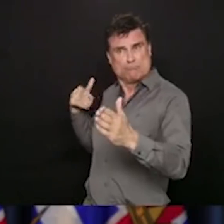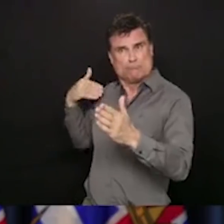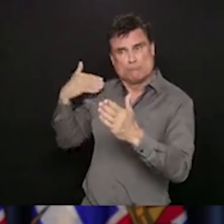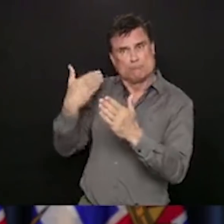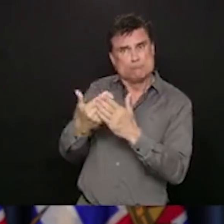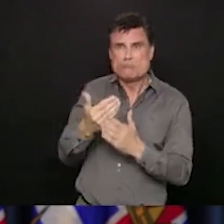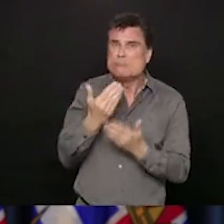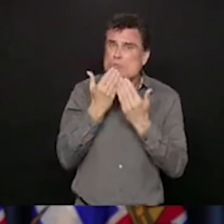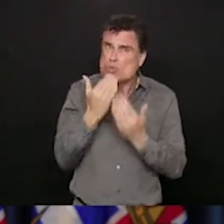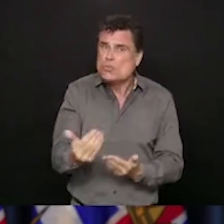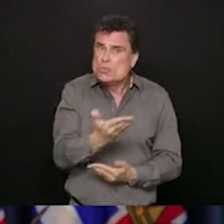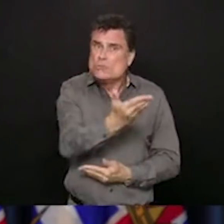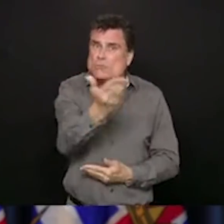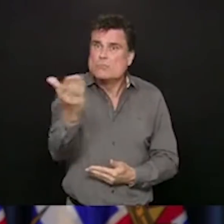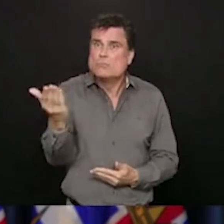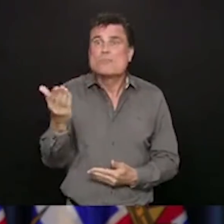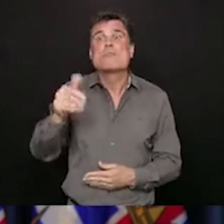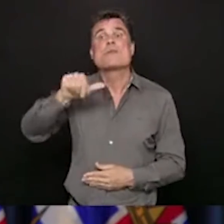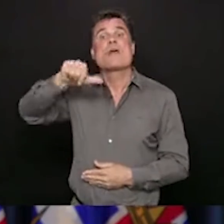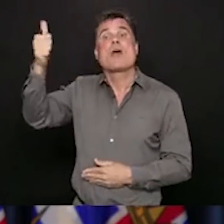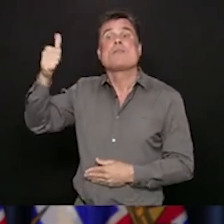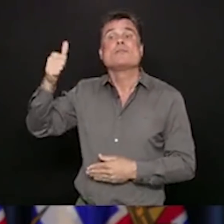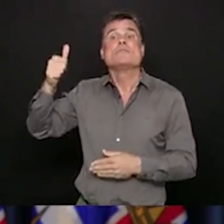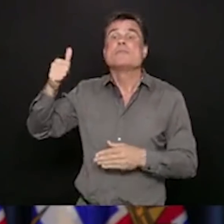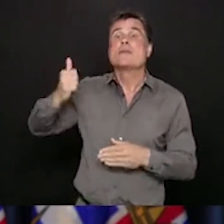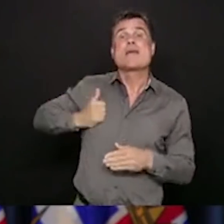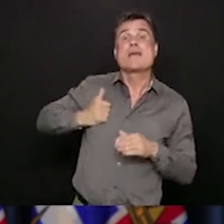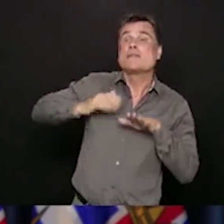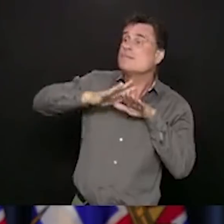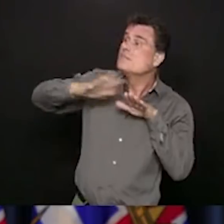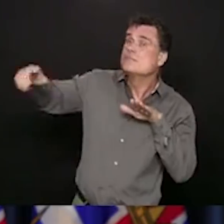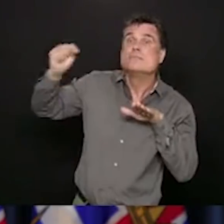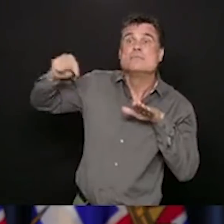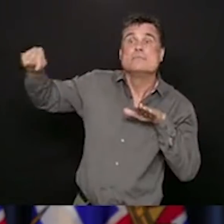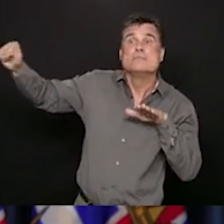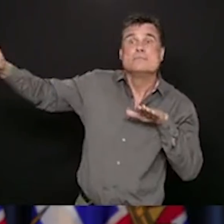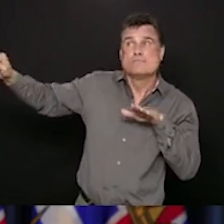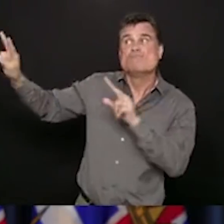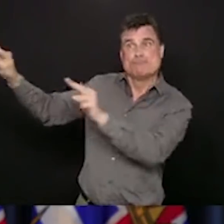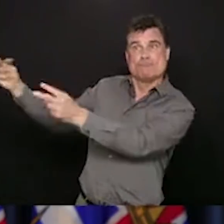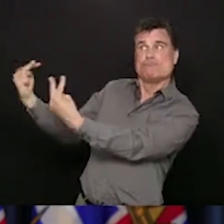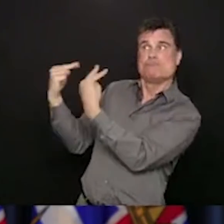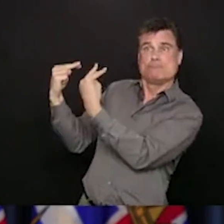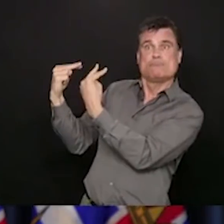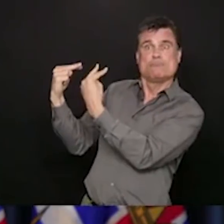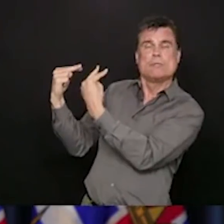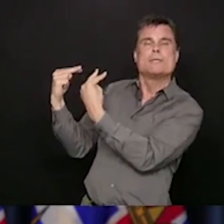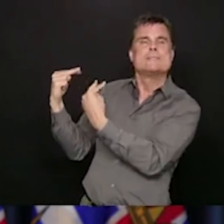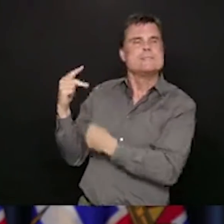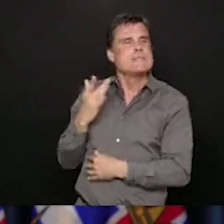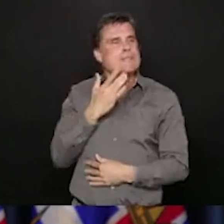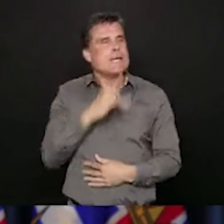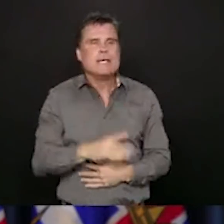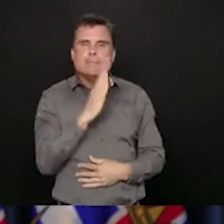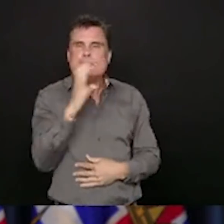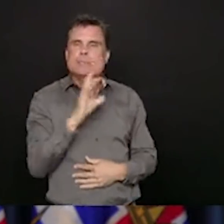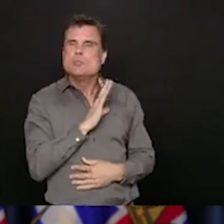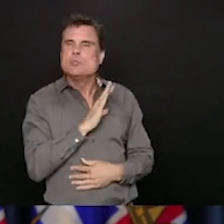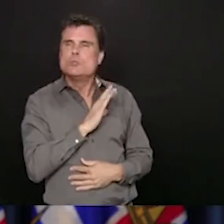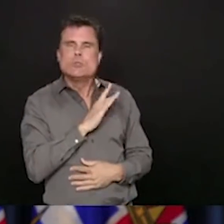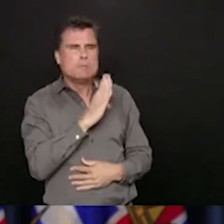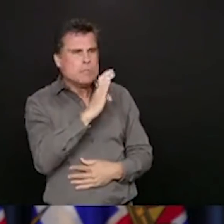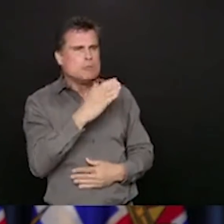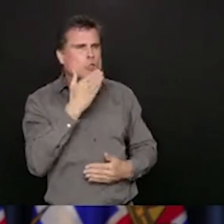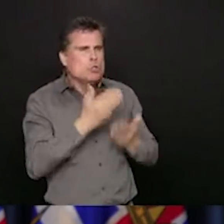Prime Minister on a regular basis, and every single call focuses on how well we are doing here in British Columbia. And they say,